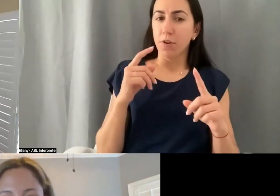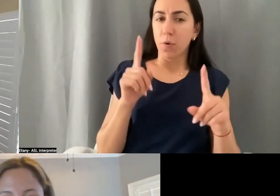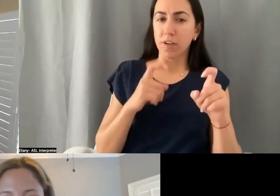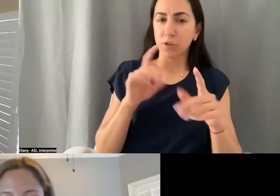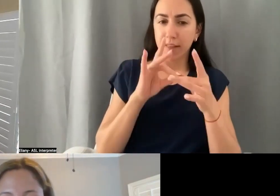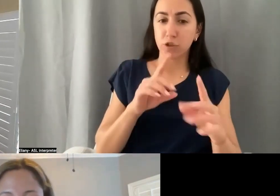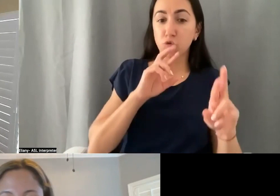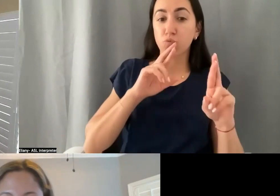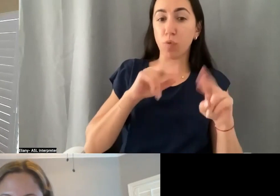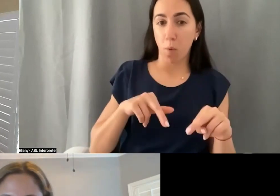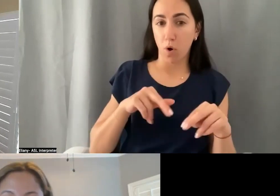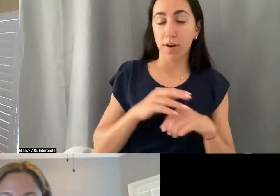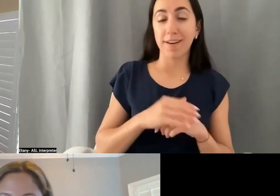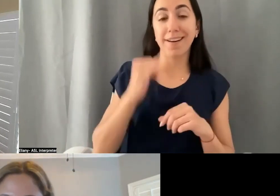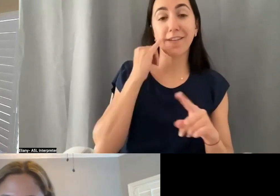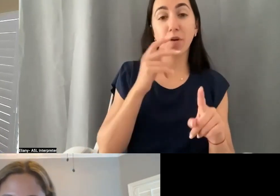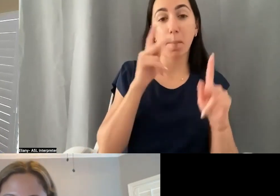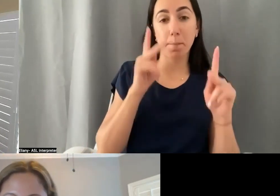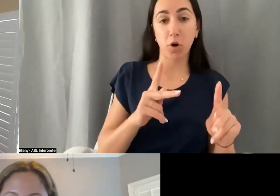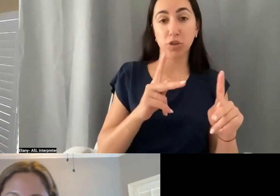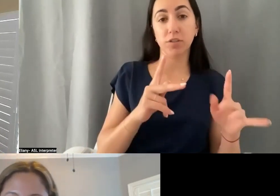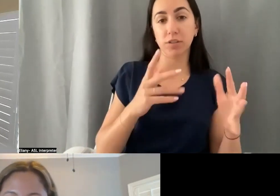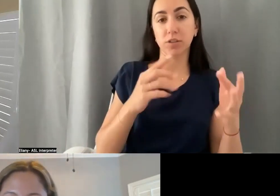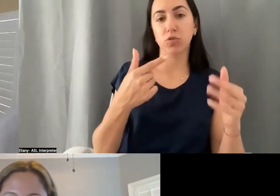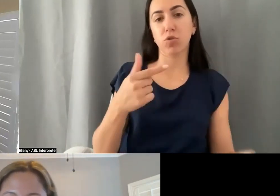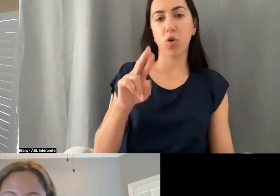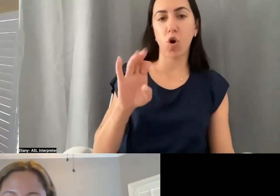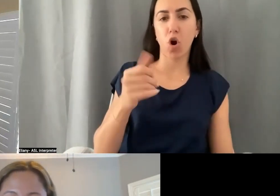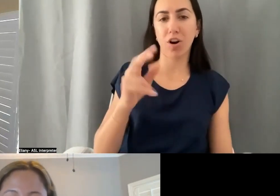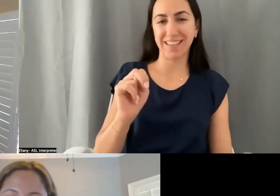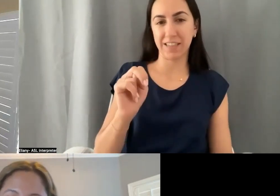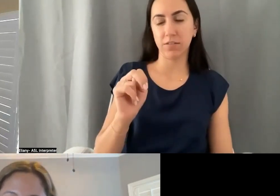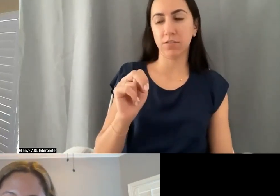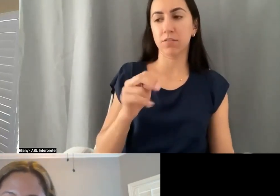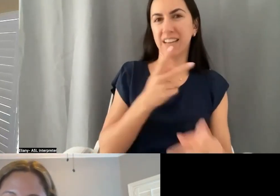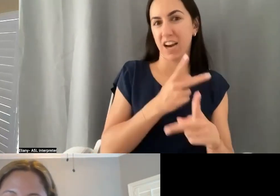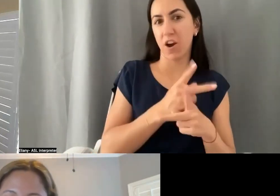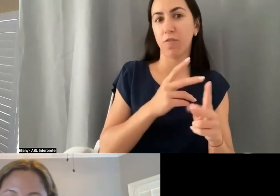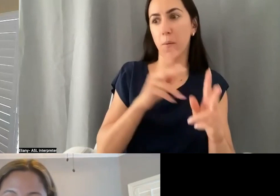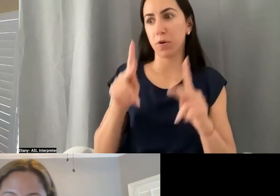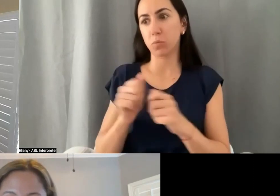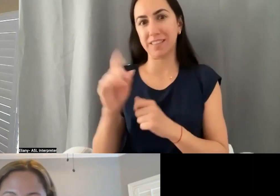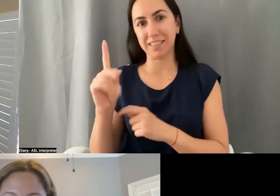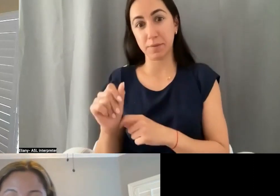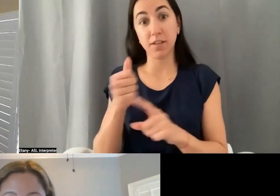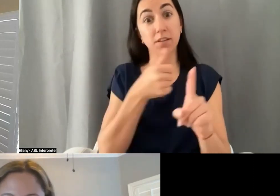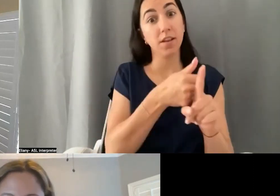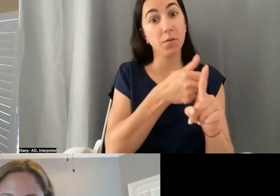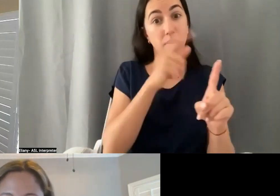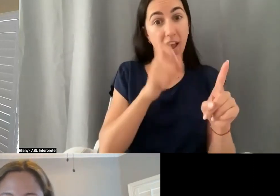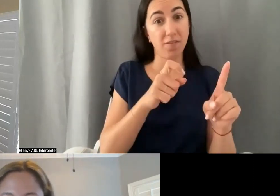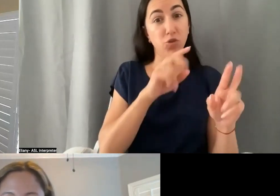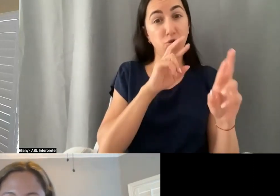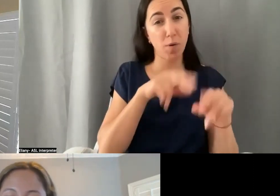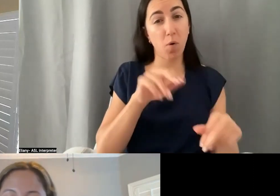So if someone is a guardian for an individual with a disability, do they still have to report an Able